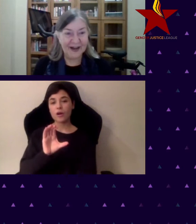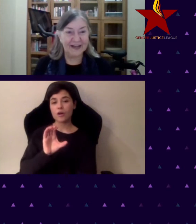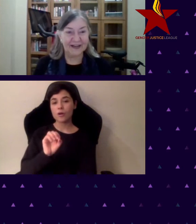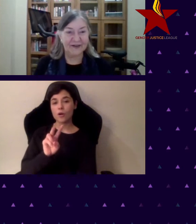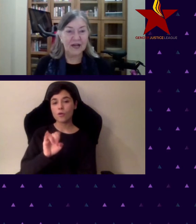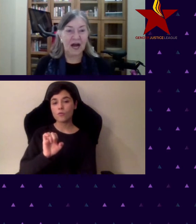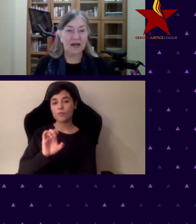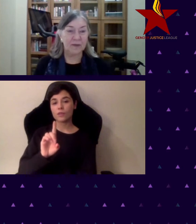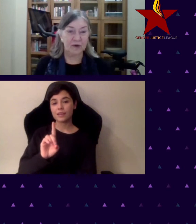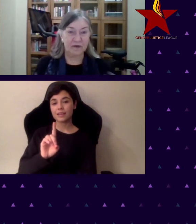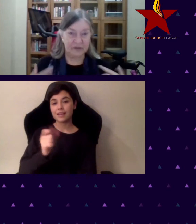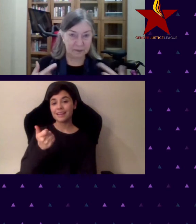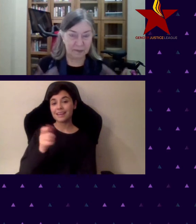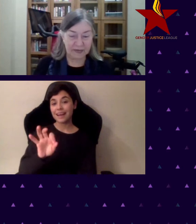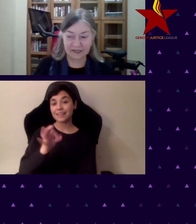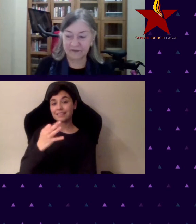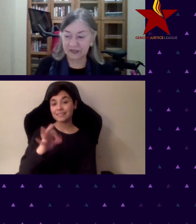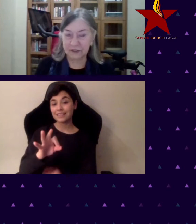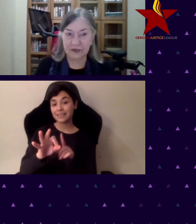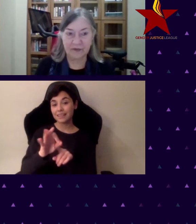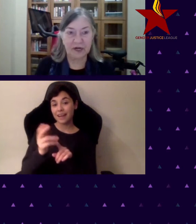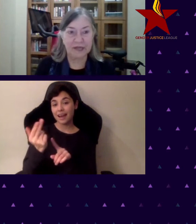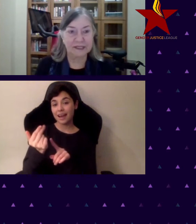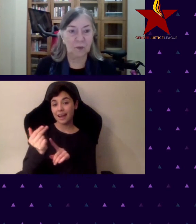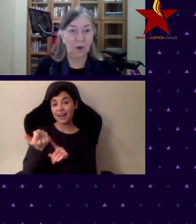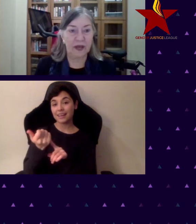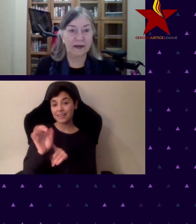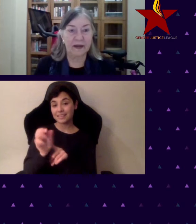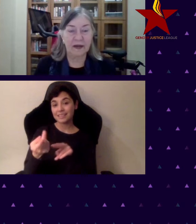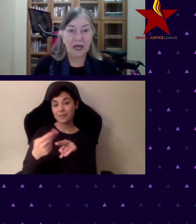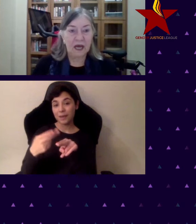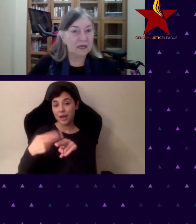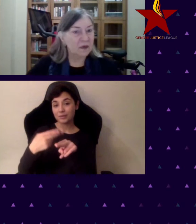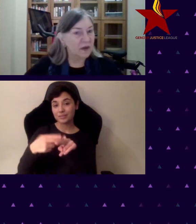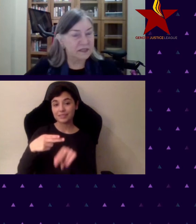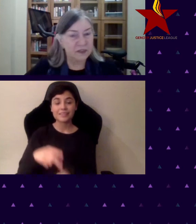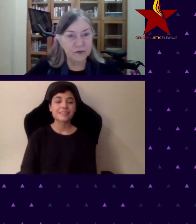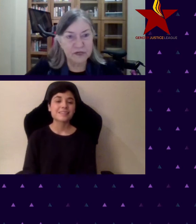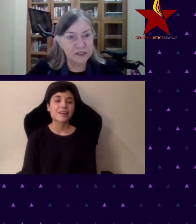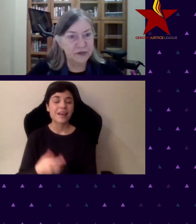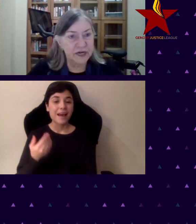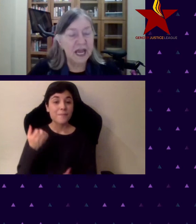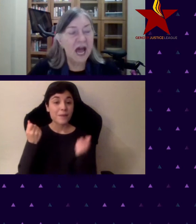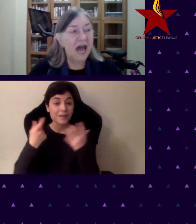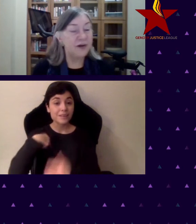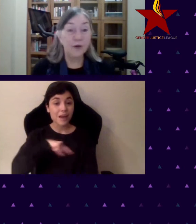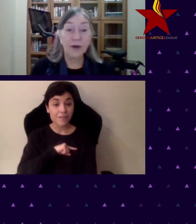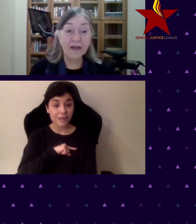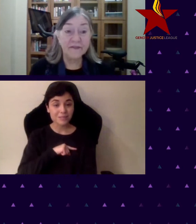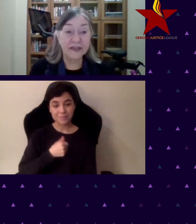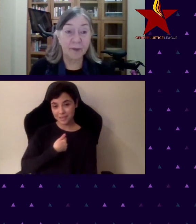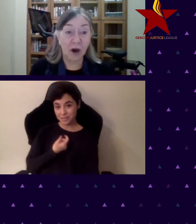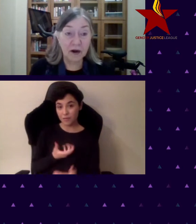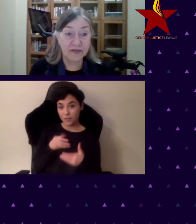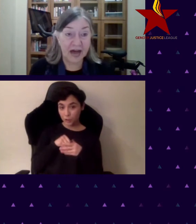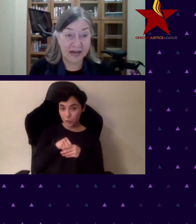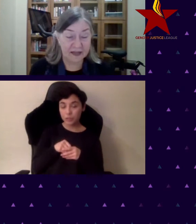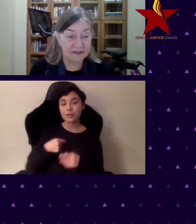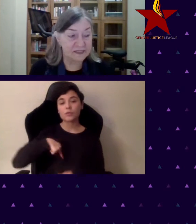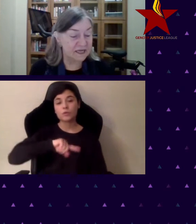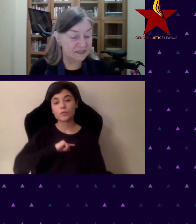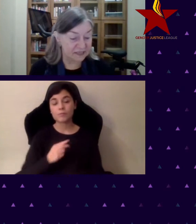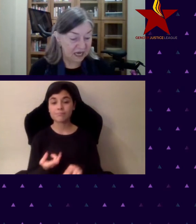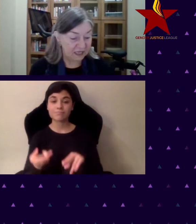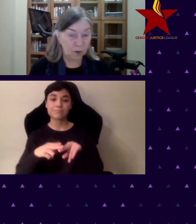certainly, a number of us, myself included, have put on some weight, and it's so frustrating. And what I think part of